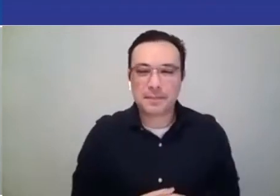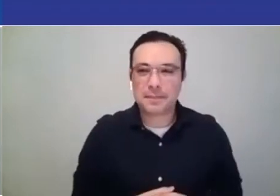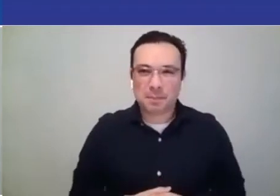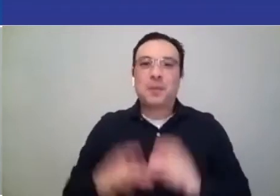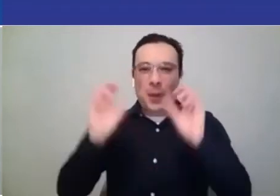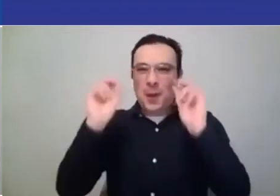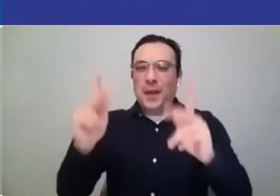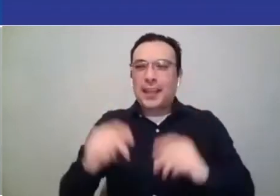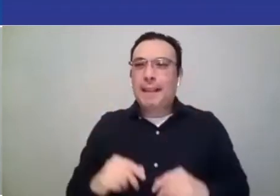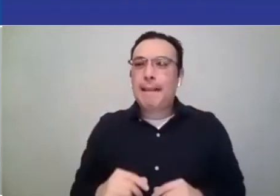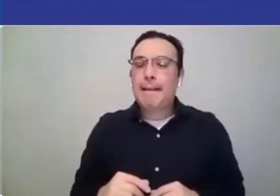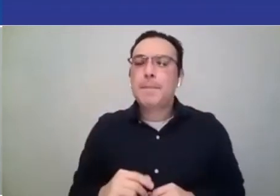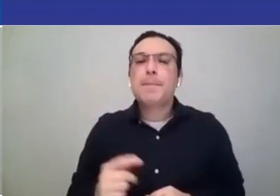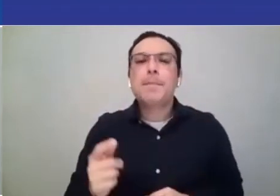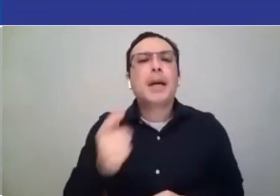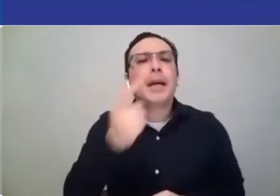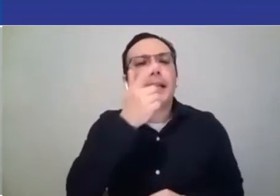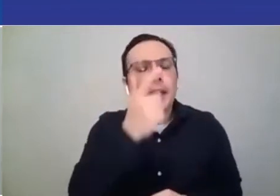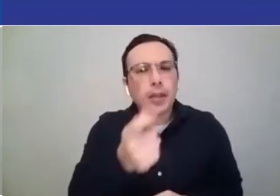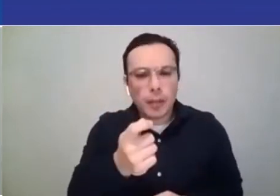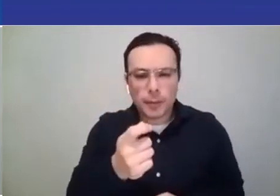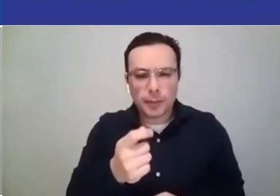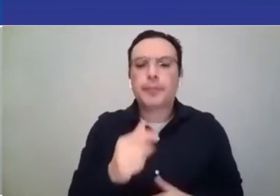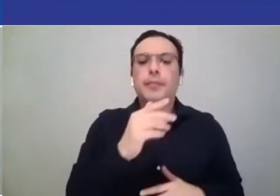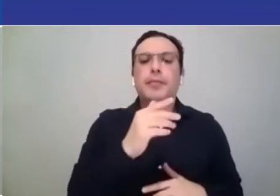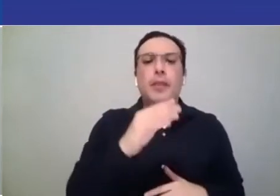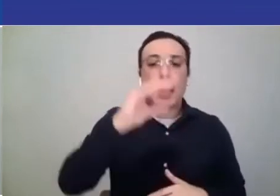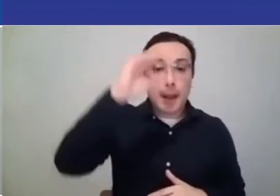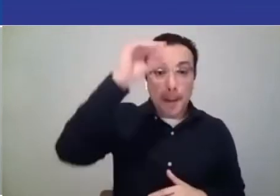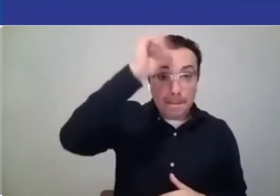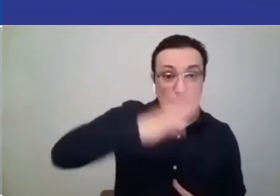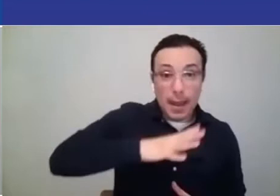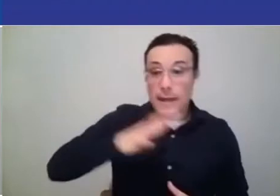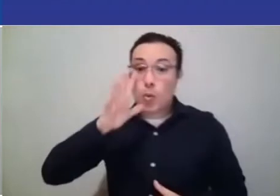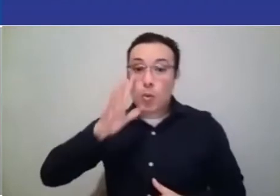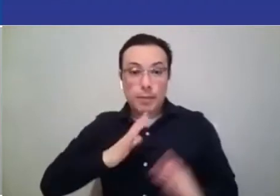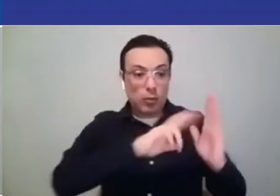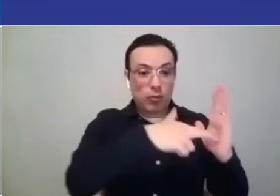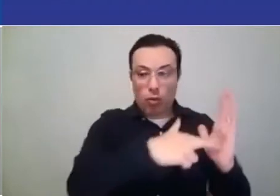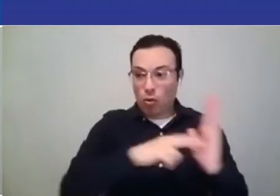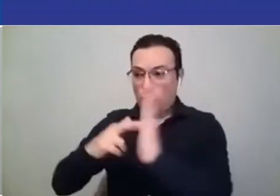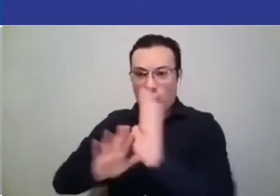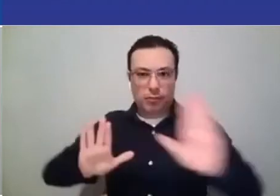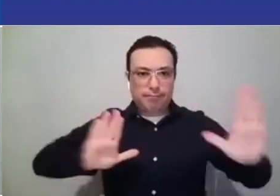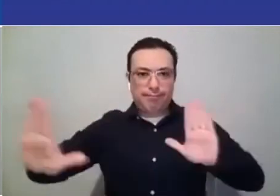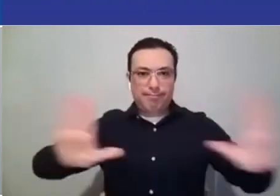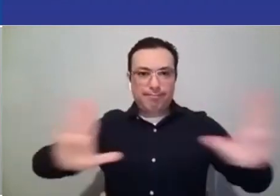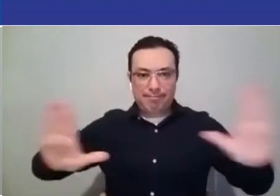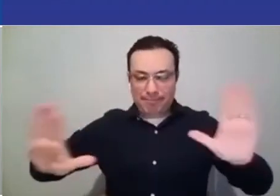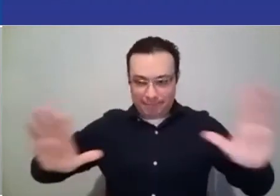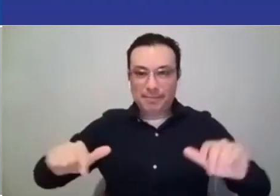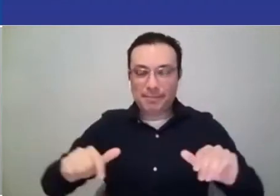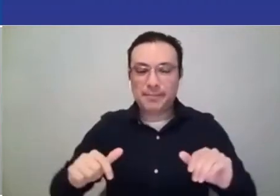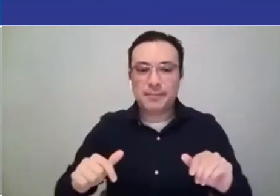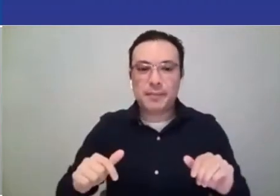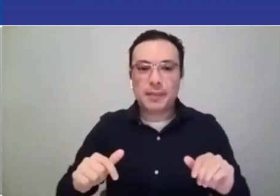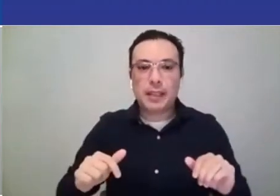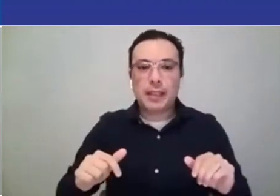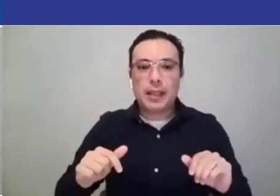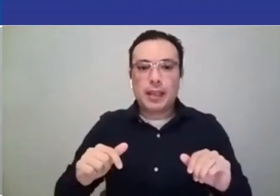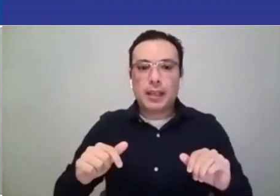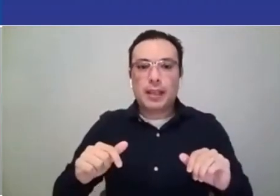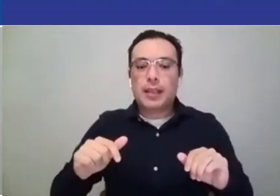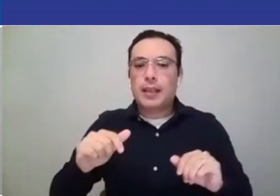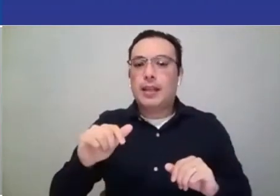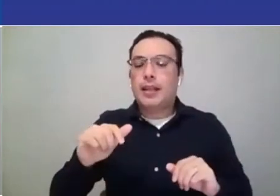worth it. But please continue. It's also, an expression of gender roles, and like it codified and